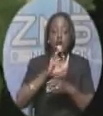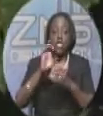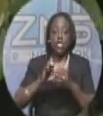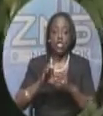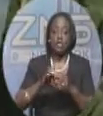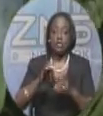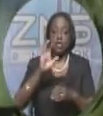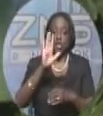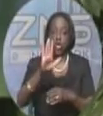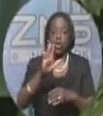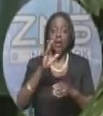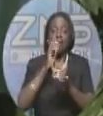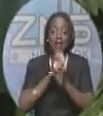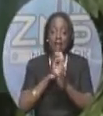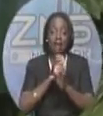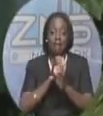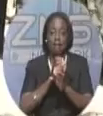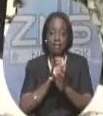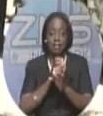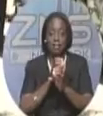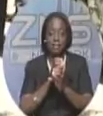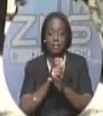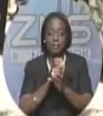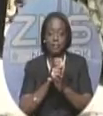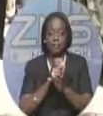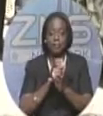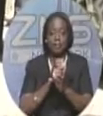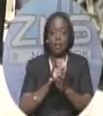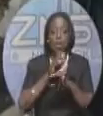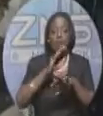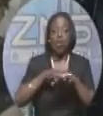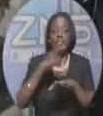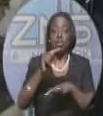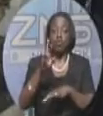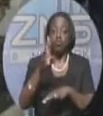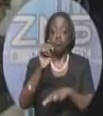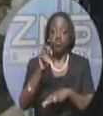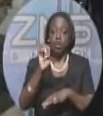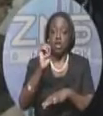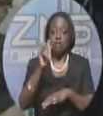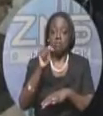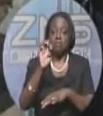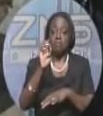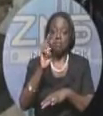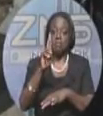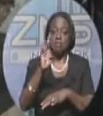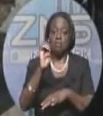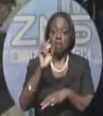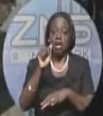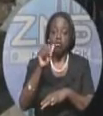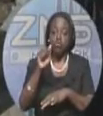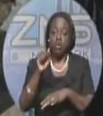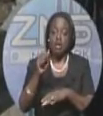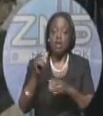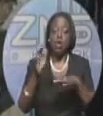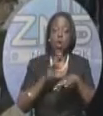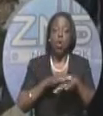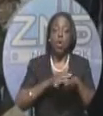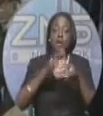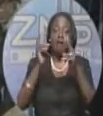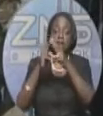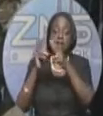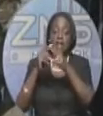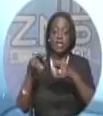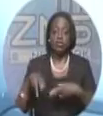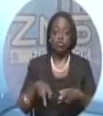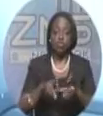was unveiled at the Bahamas National Trust retreat on Village Road on Saturday. Environment and Housing Minister, the Honorable Kenneth Dorsett,